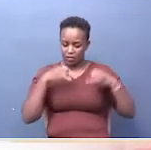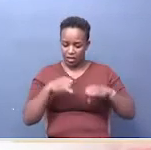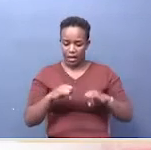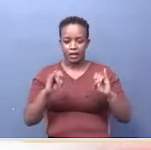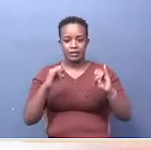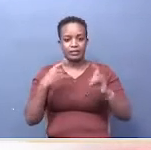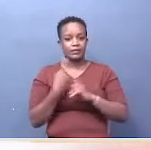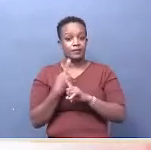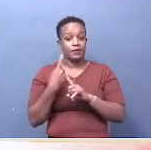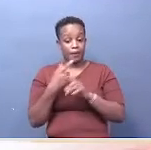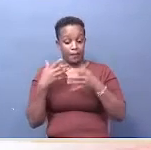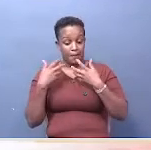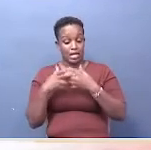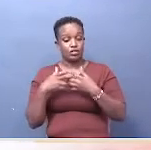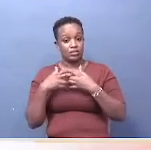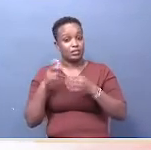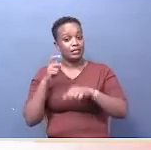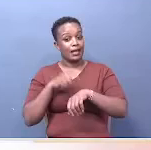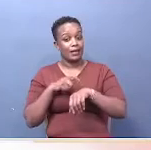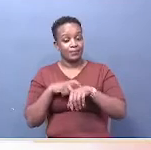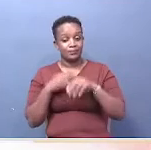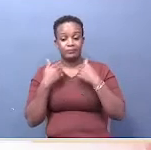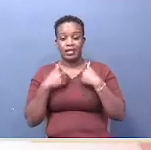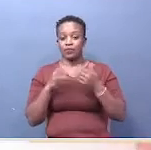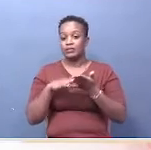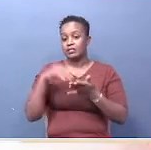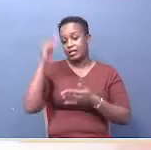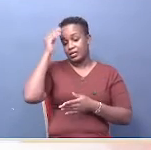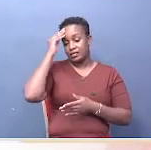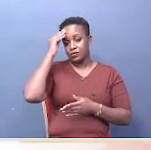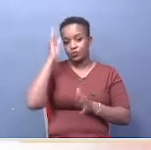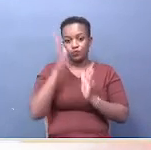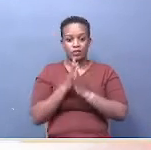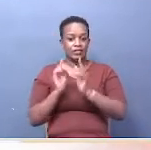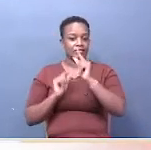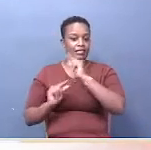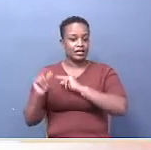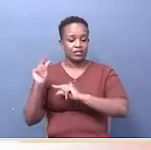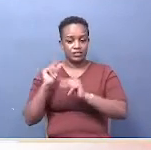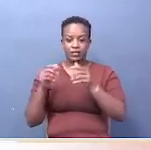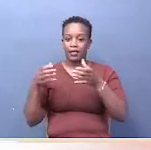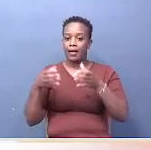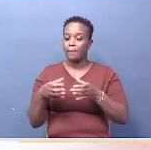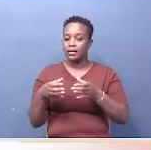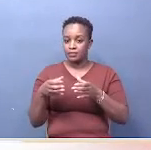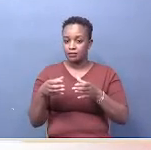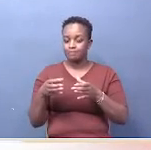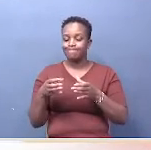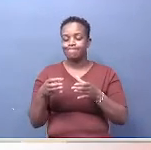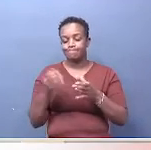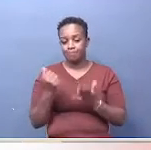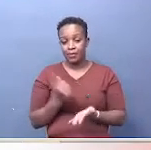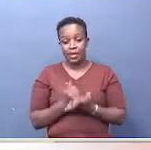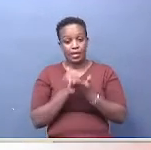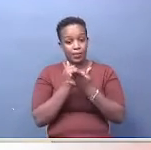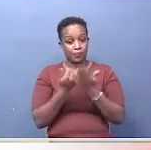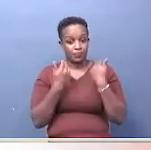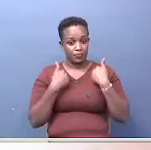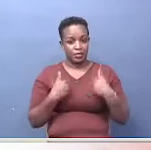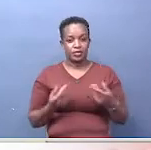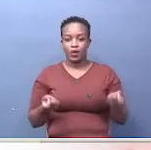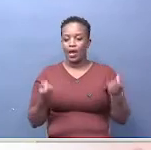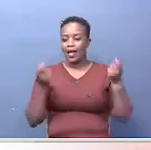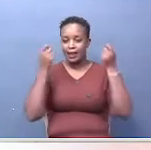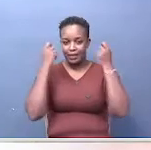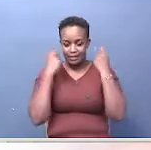machines because when I was taking my course with the Generation, I was able to get